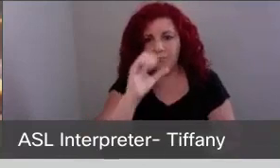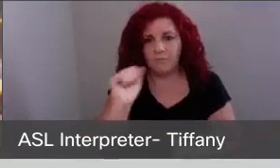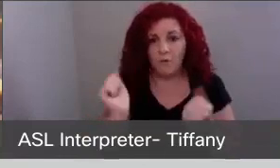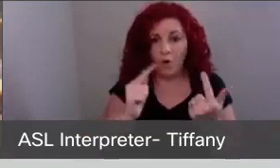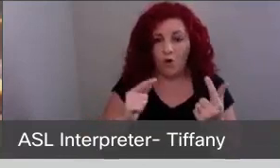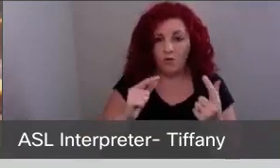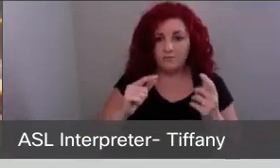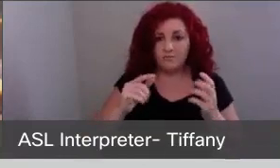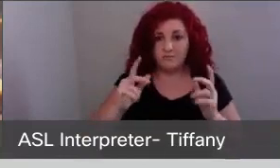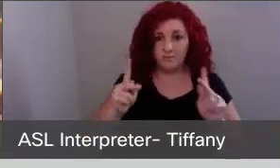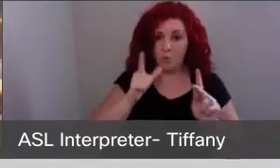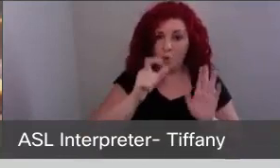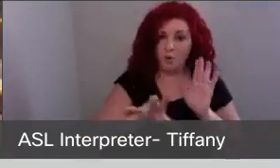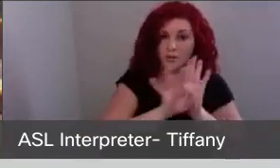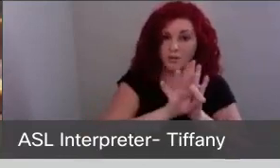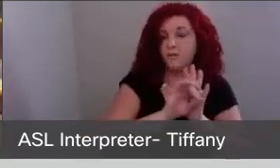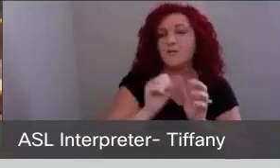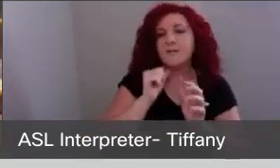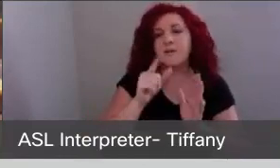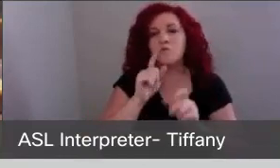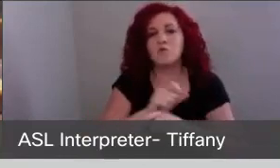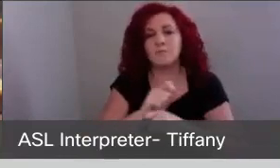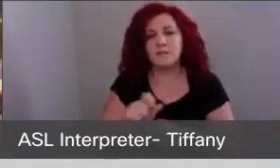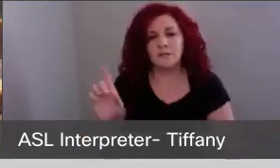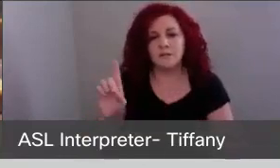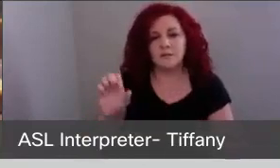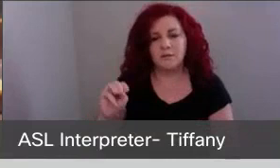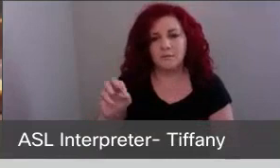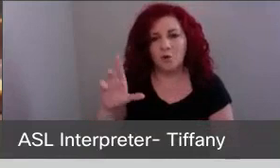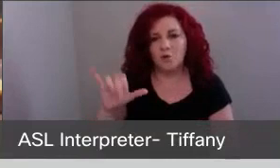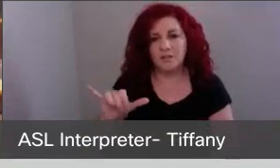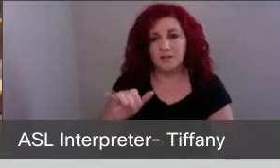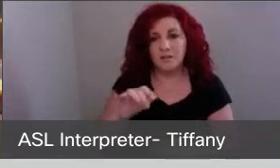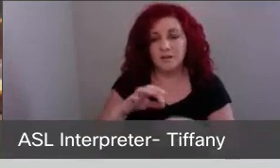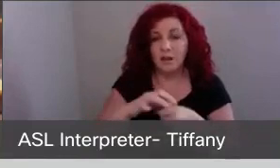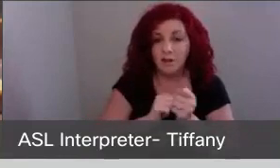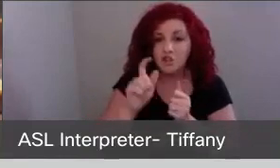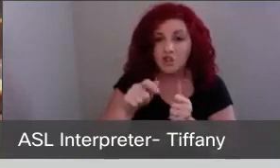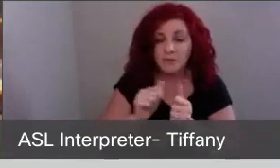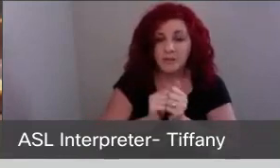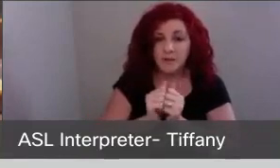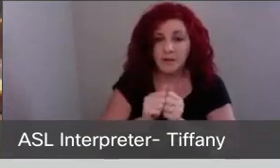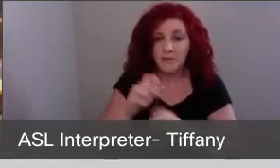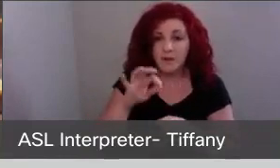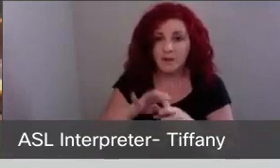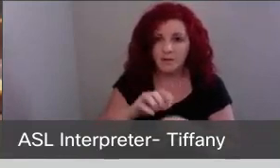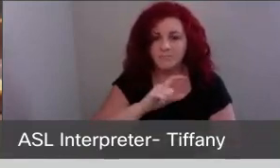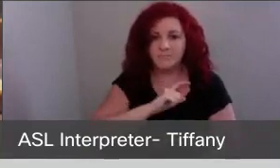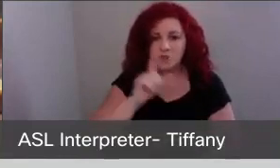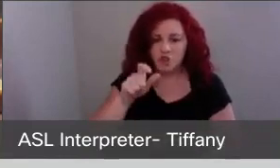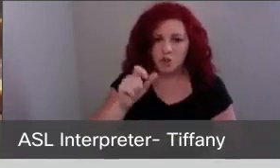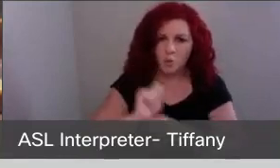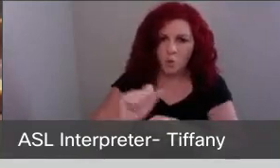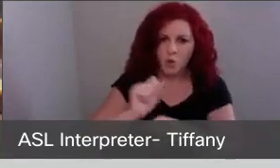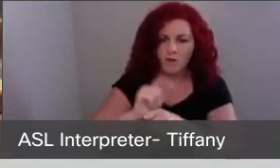true representative democracy. Elections should be competitive. Elected officials should always have to work for our votes